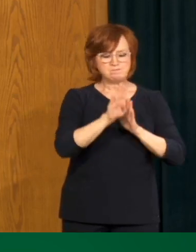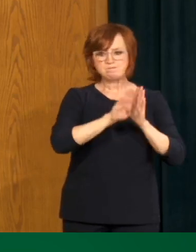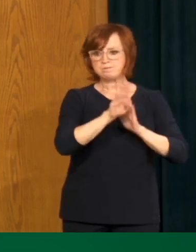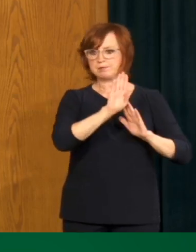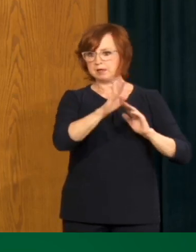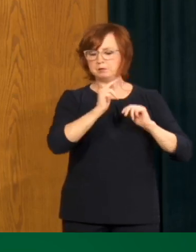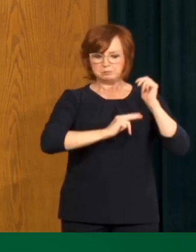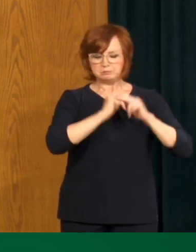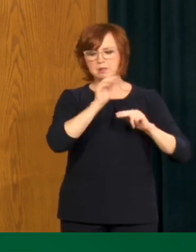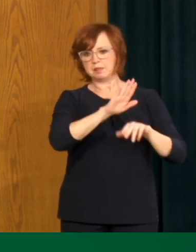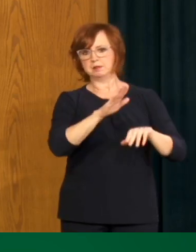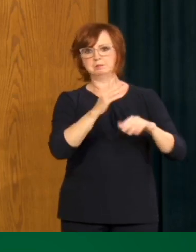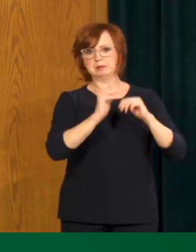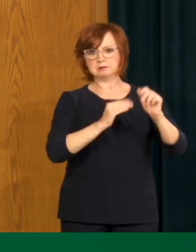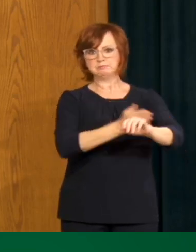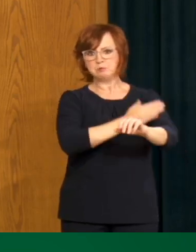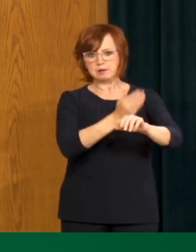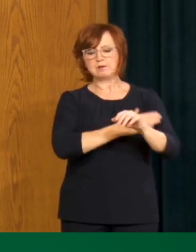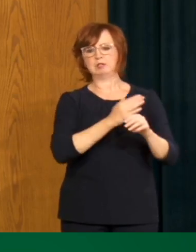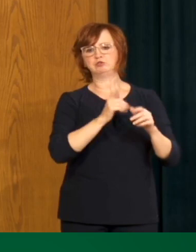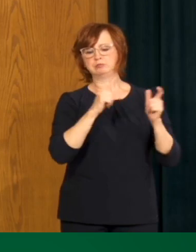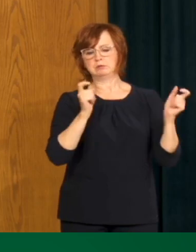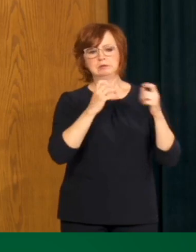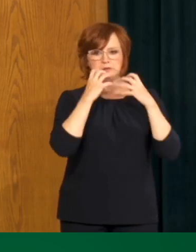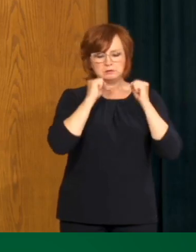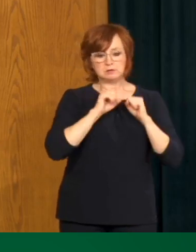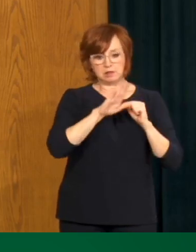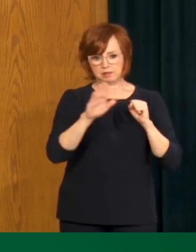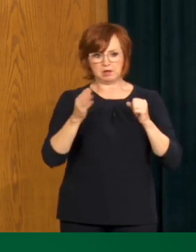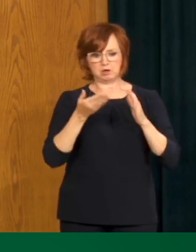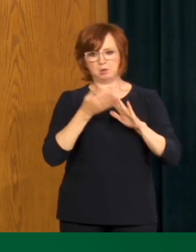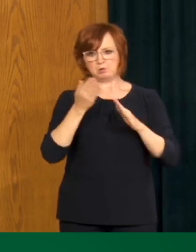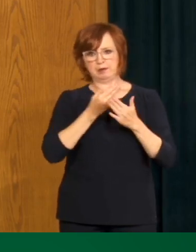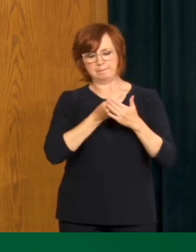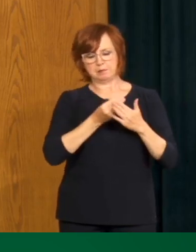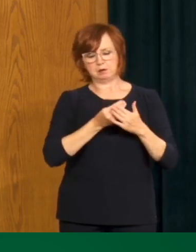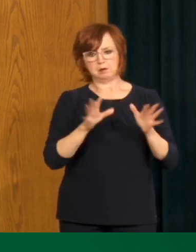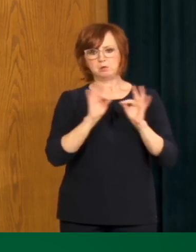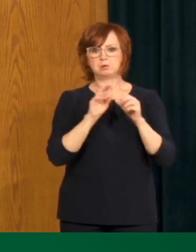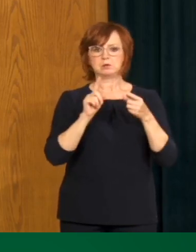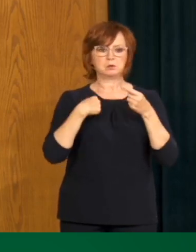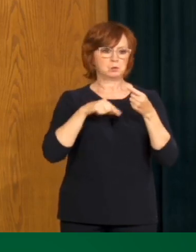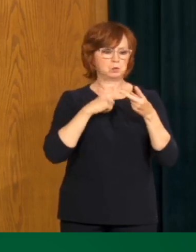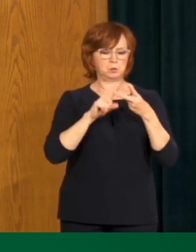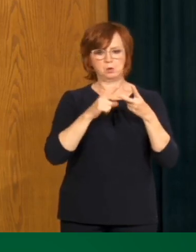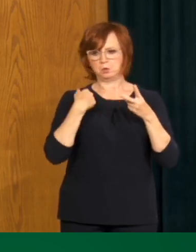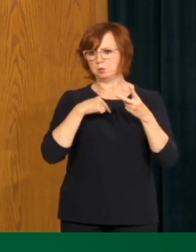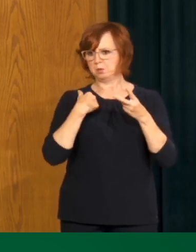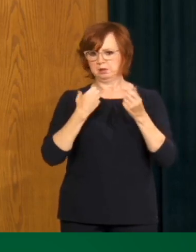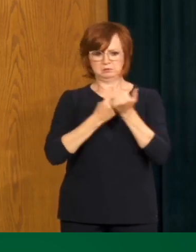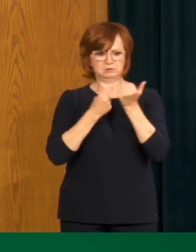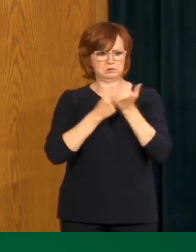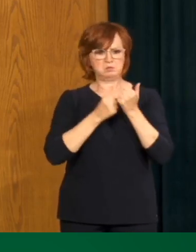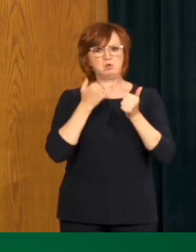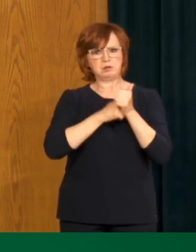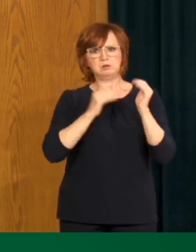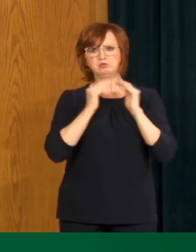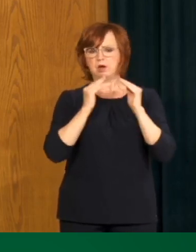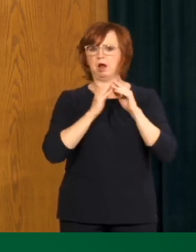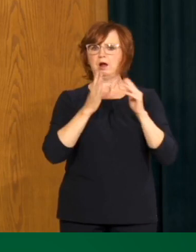the valuable operating dollars that they have. So we have funded municipalities and continue to, and are happy to do